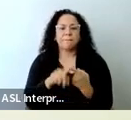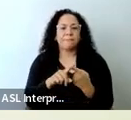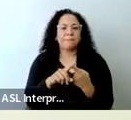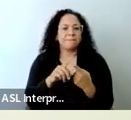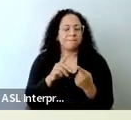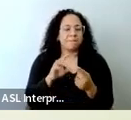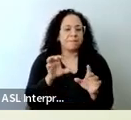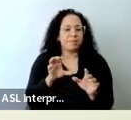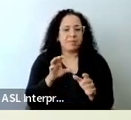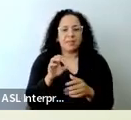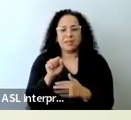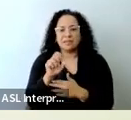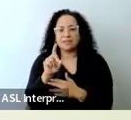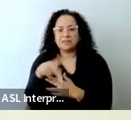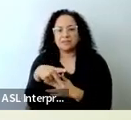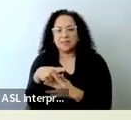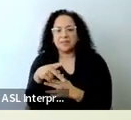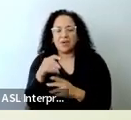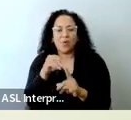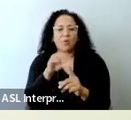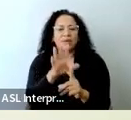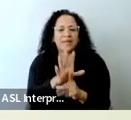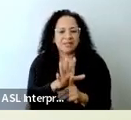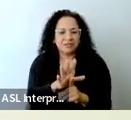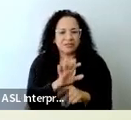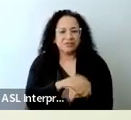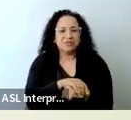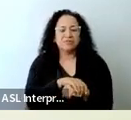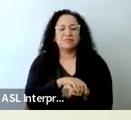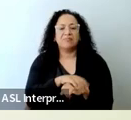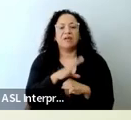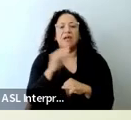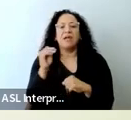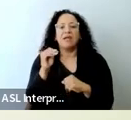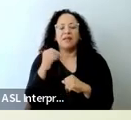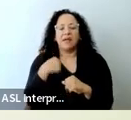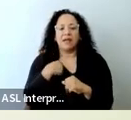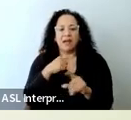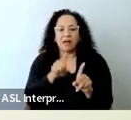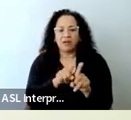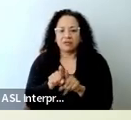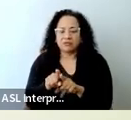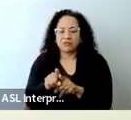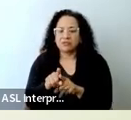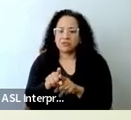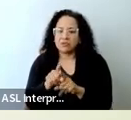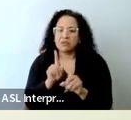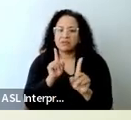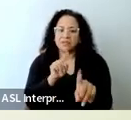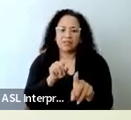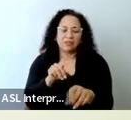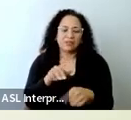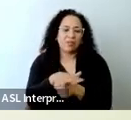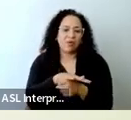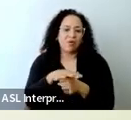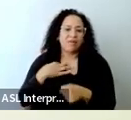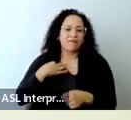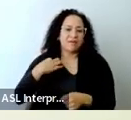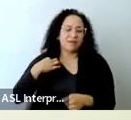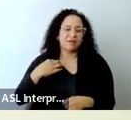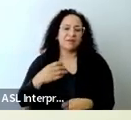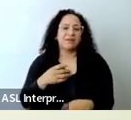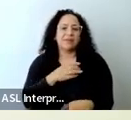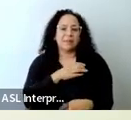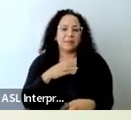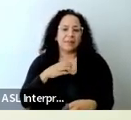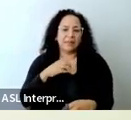to do SCP orientation. And I also attend the local volunteer advisory